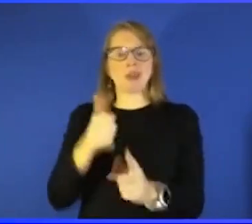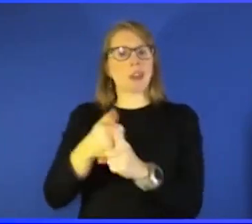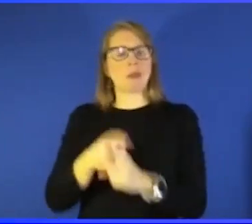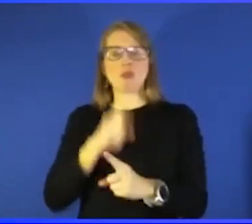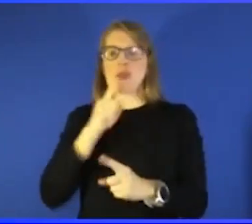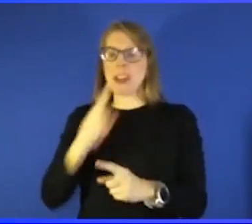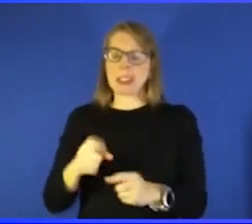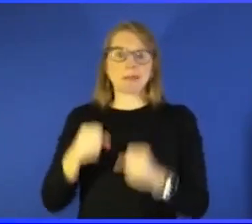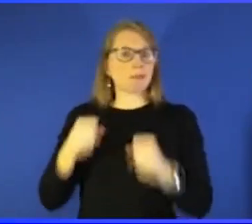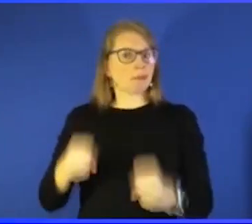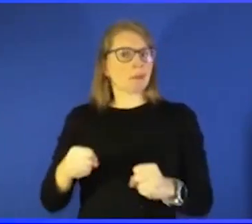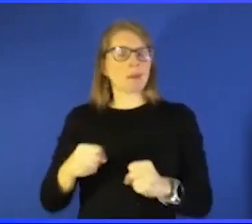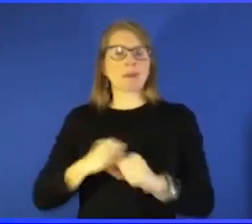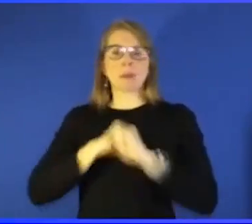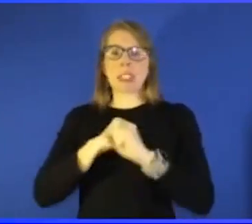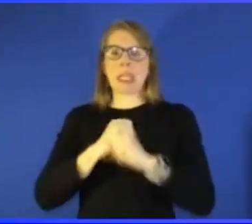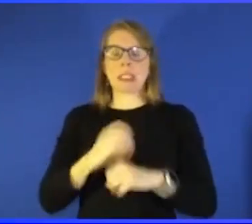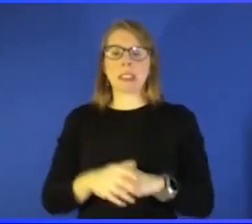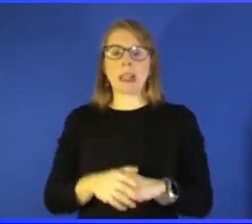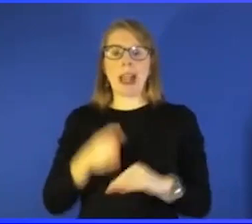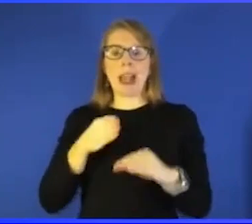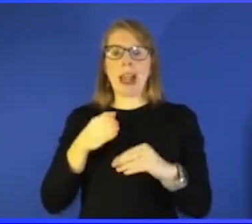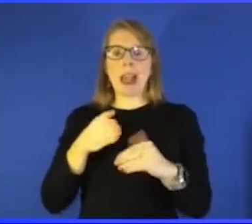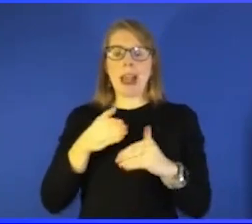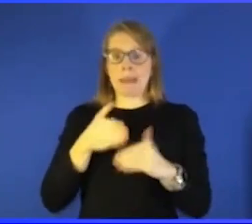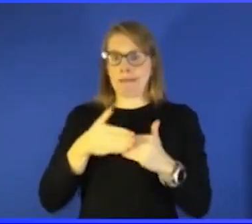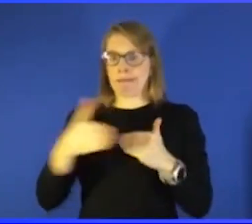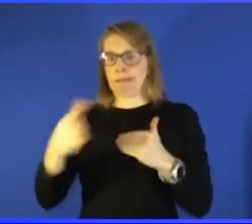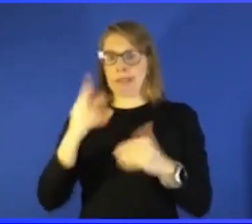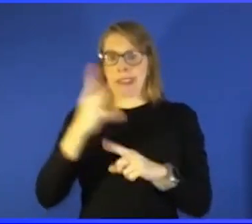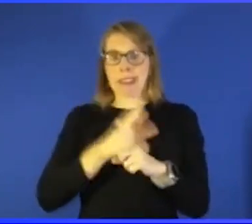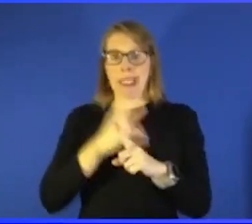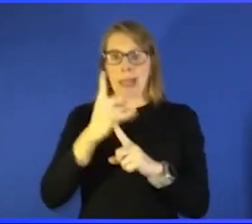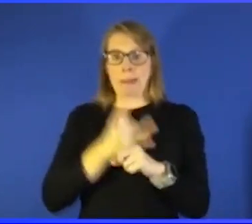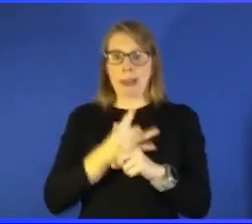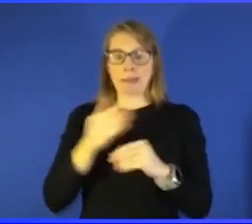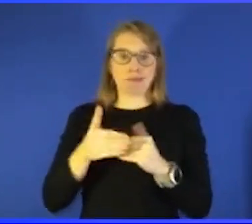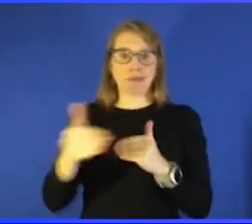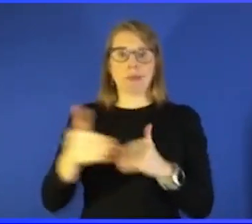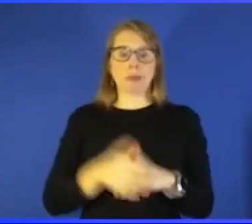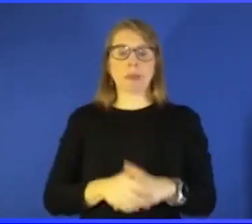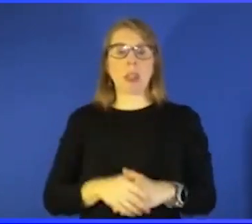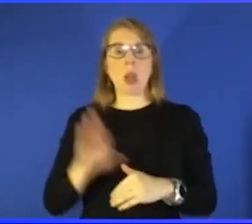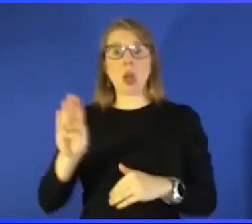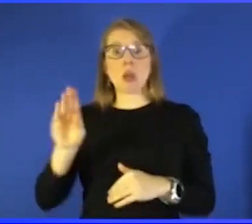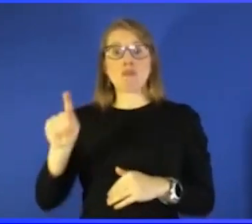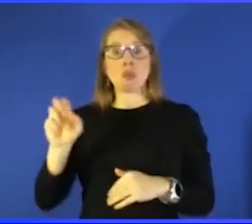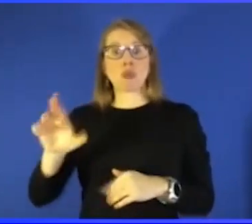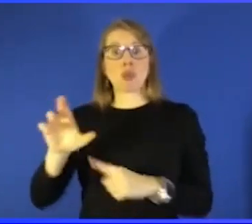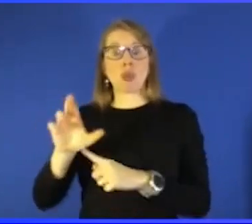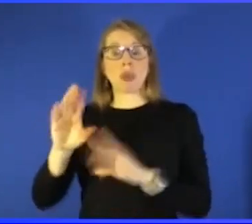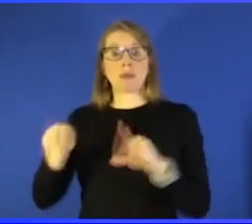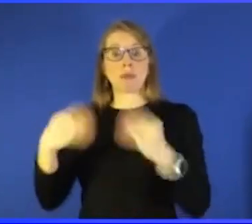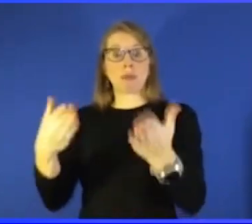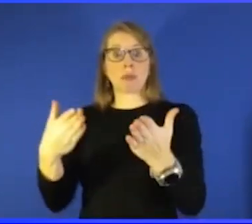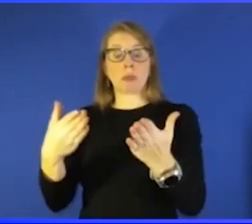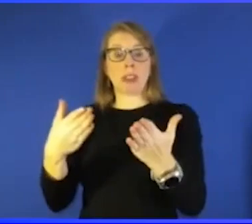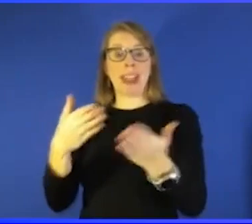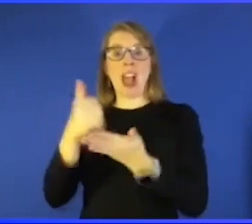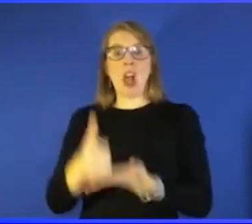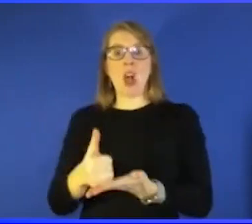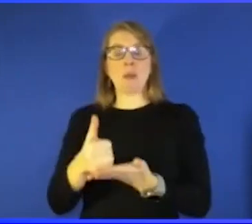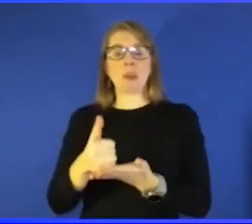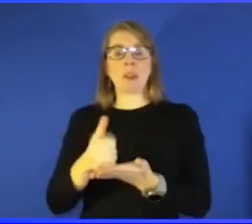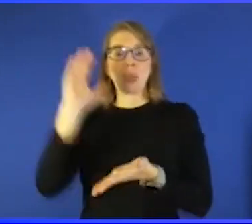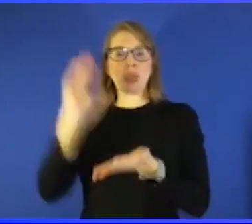even after that 6 to 8 months. What we hope to do by giving that booster dose is to help maybe reduce transmission rates, really build